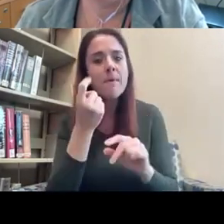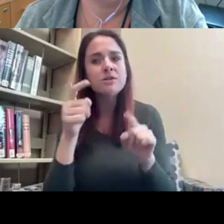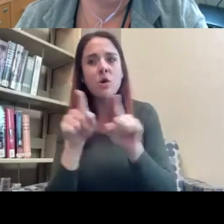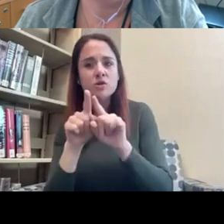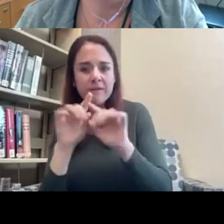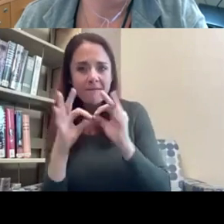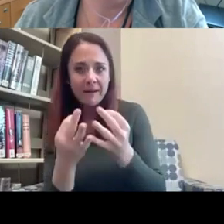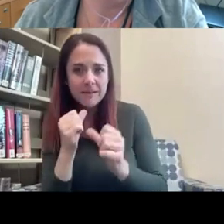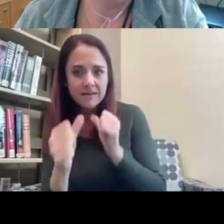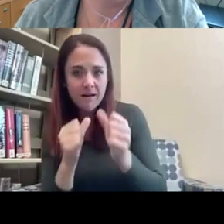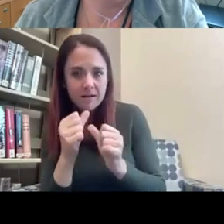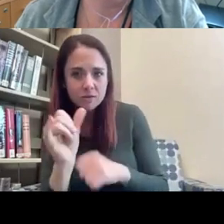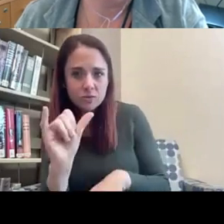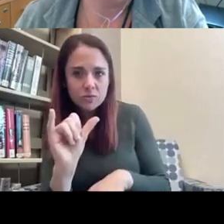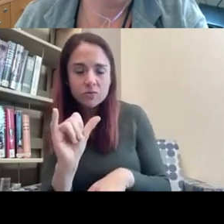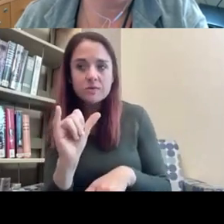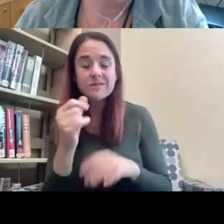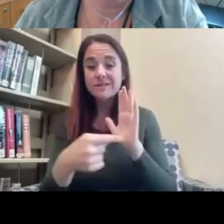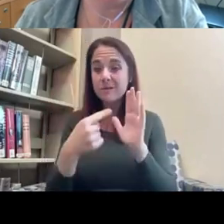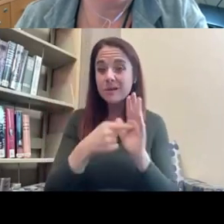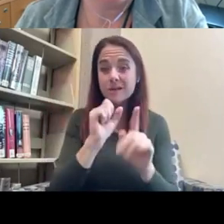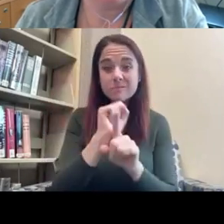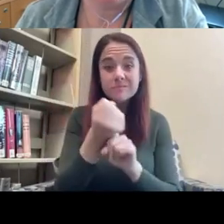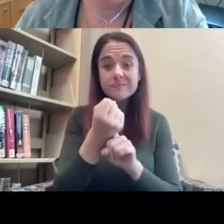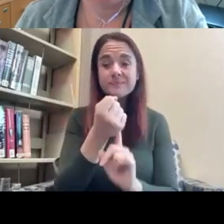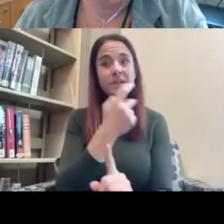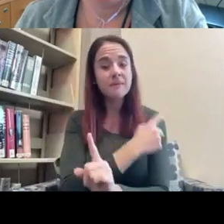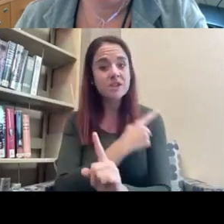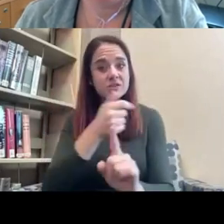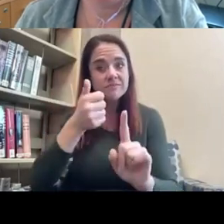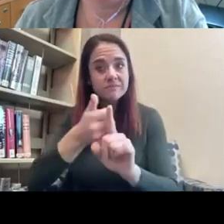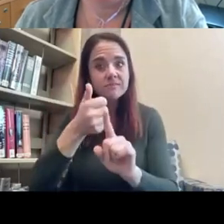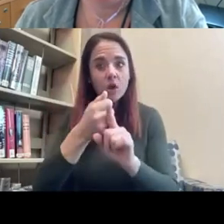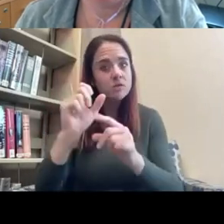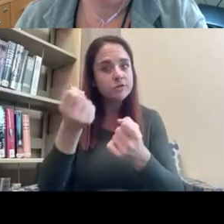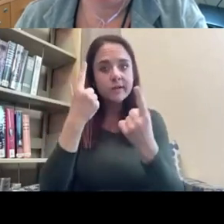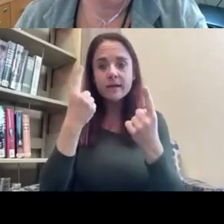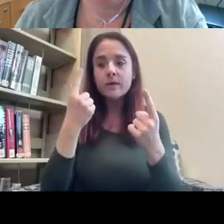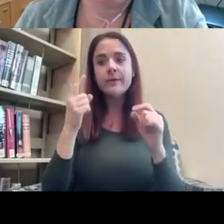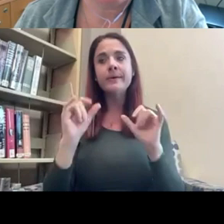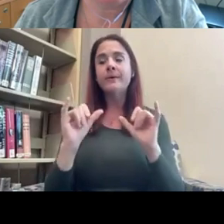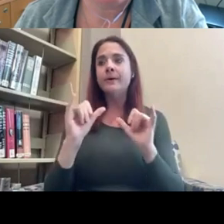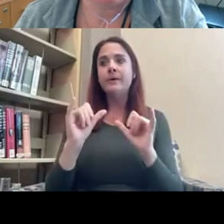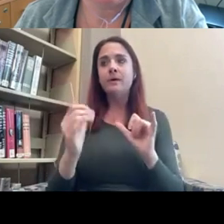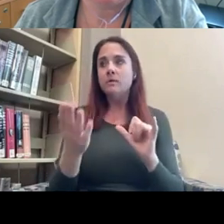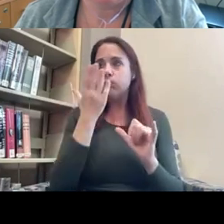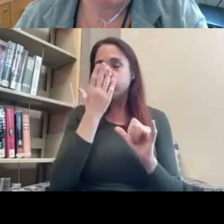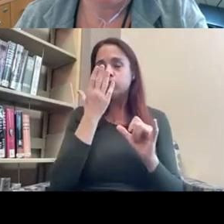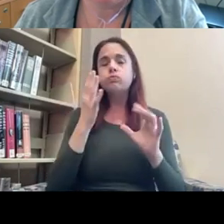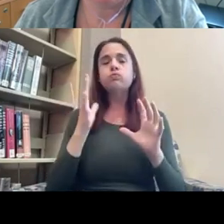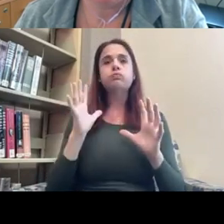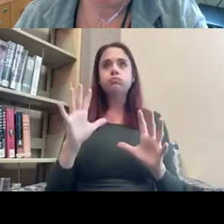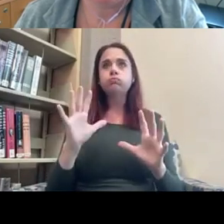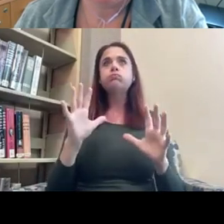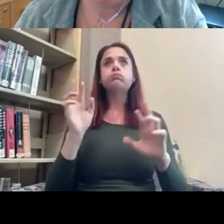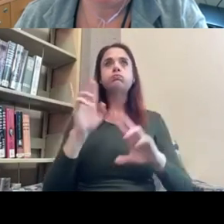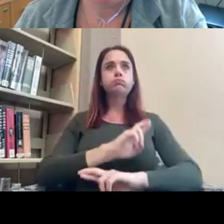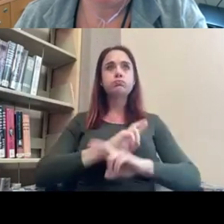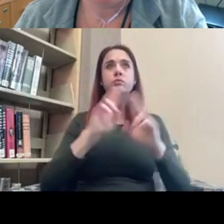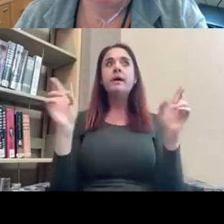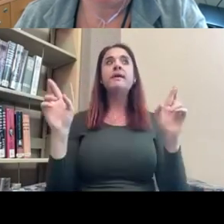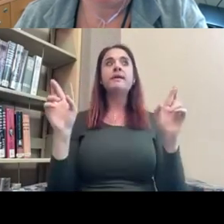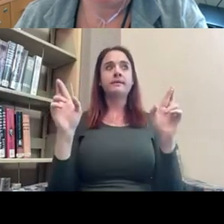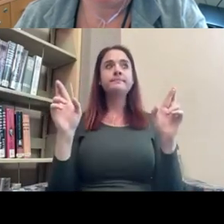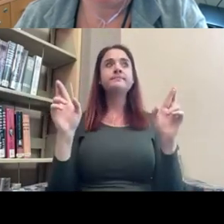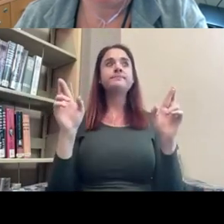family members. We've had cases where the patients, they understand that this is coming. They're ready for end